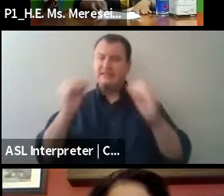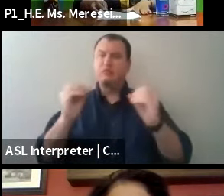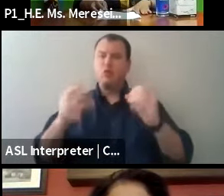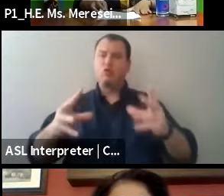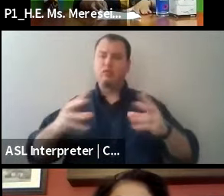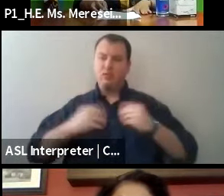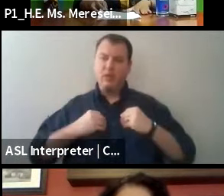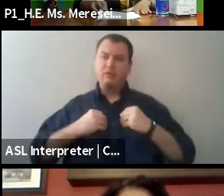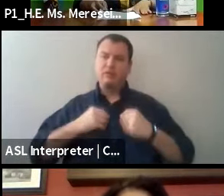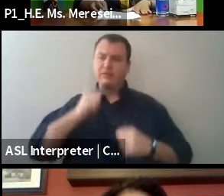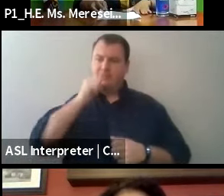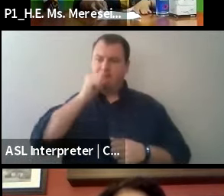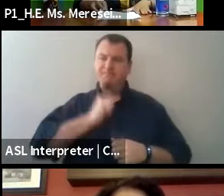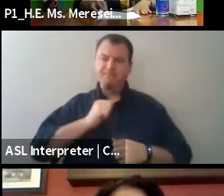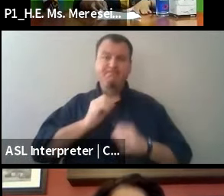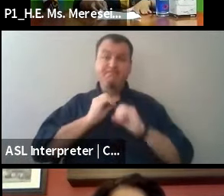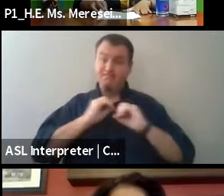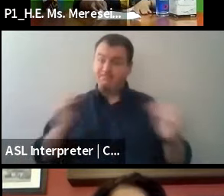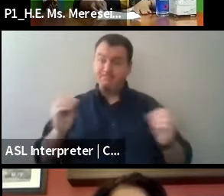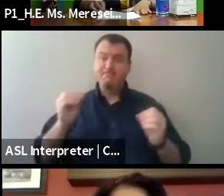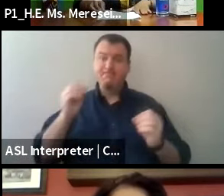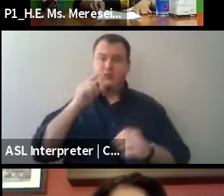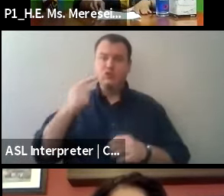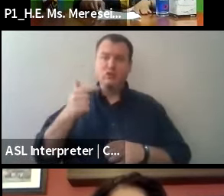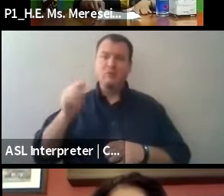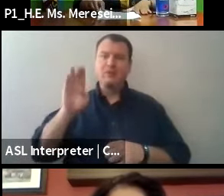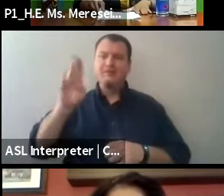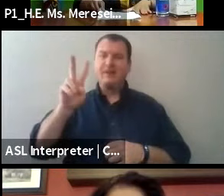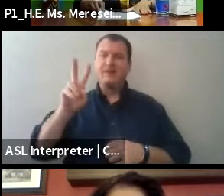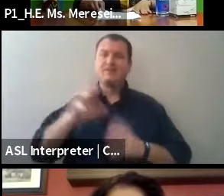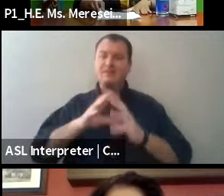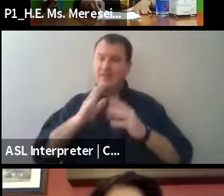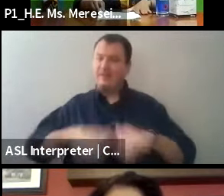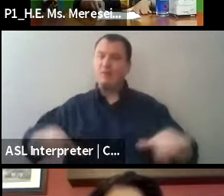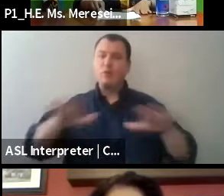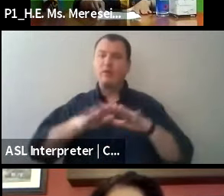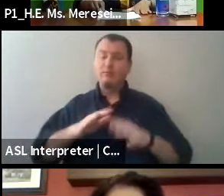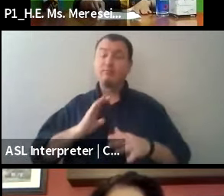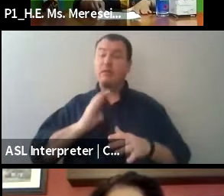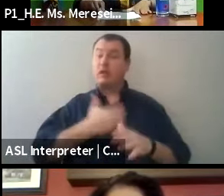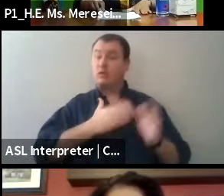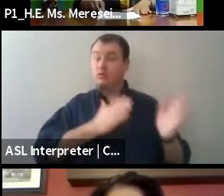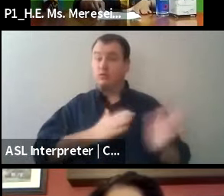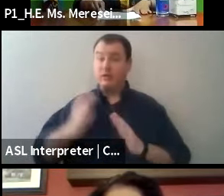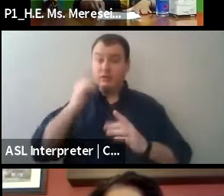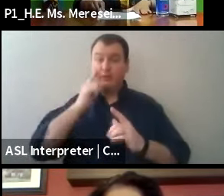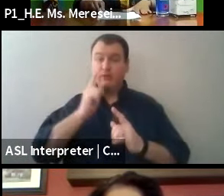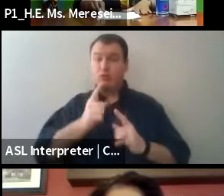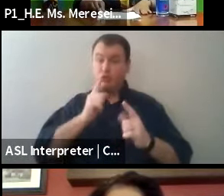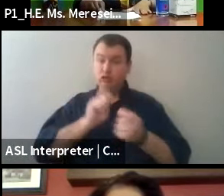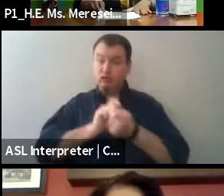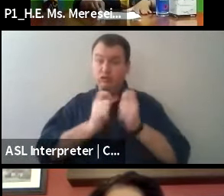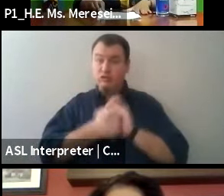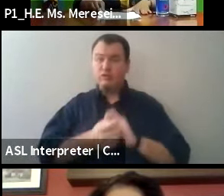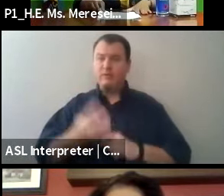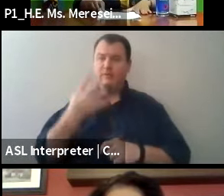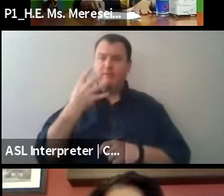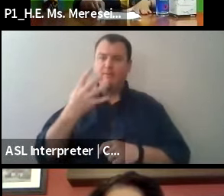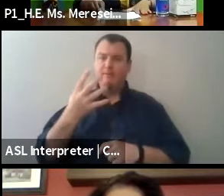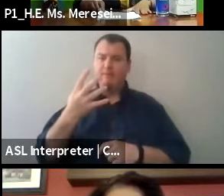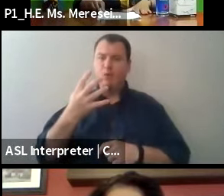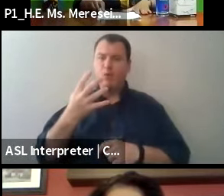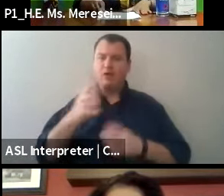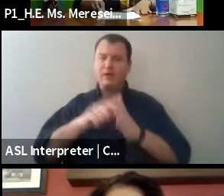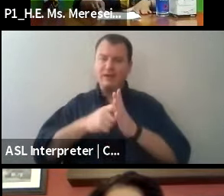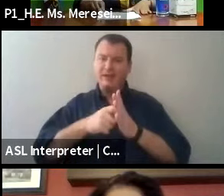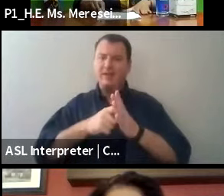all spheres of society everywhere. Our strategy for change is based on four key levers. These